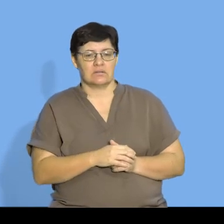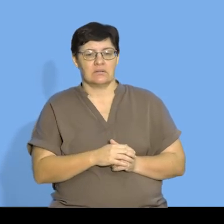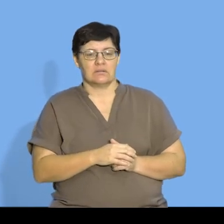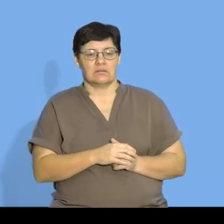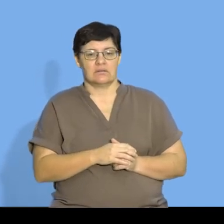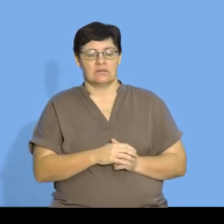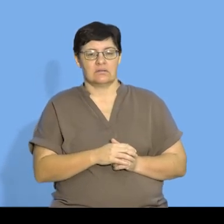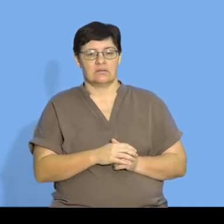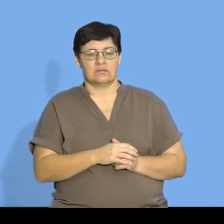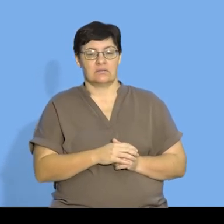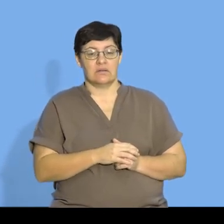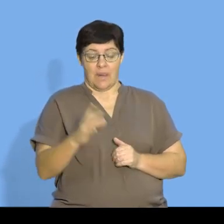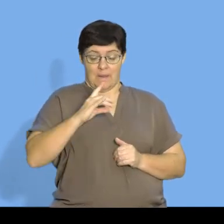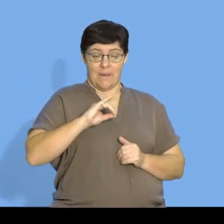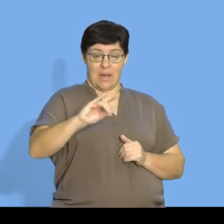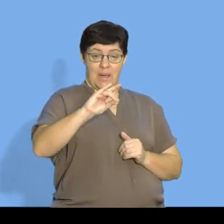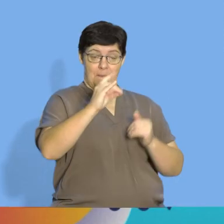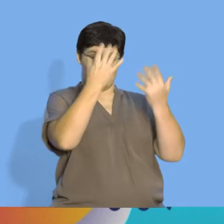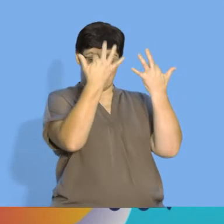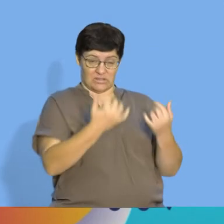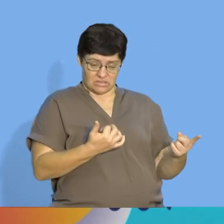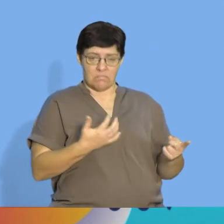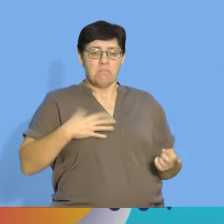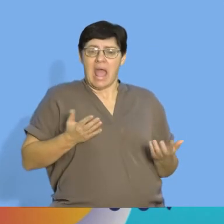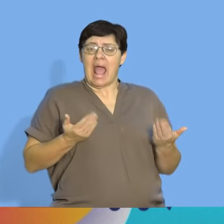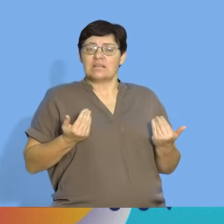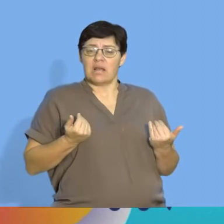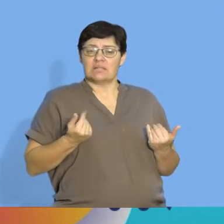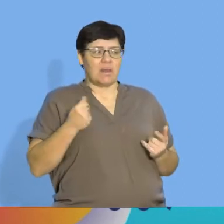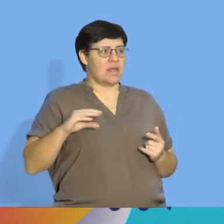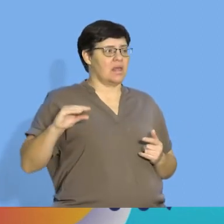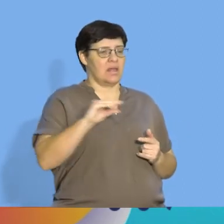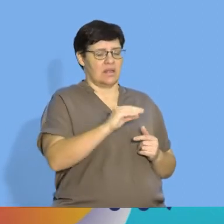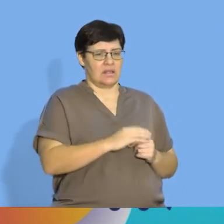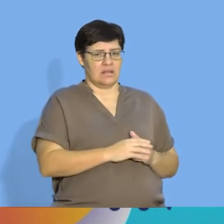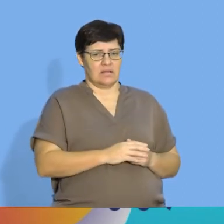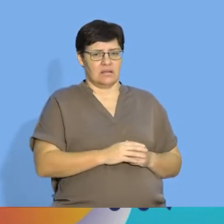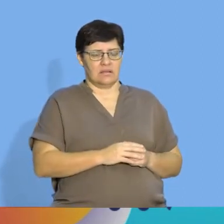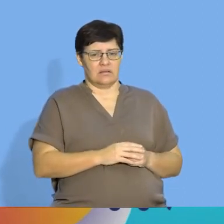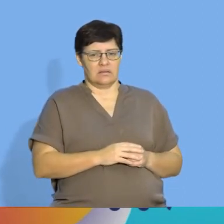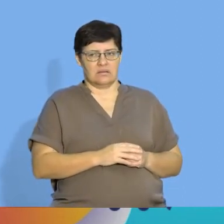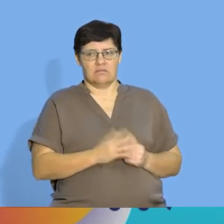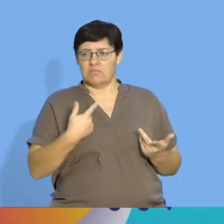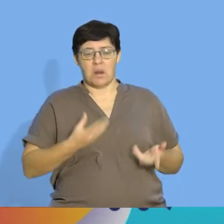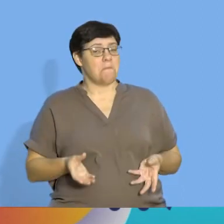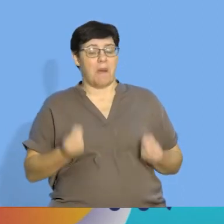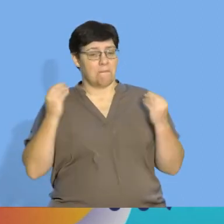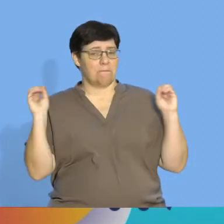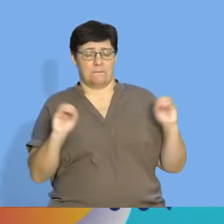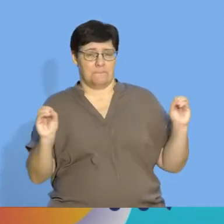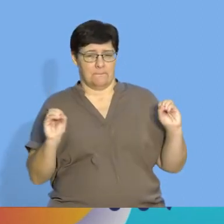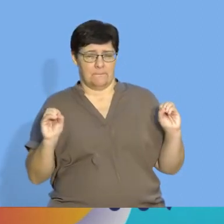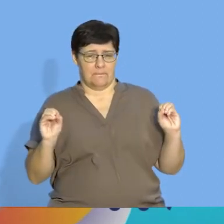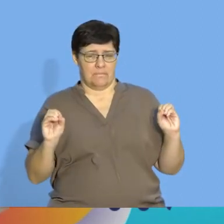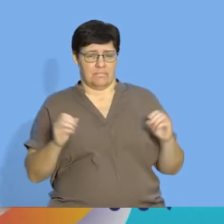that you in your cash budget, you're expecting to receive a certain amount of money, but here you are